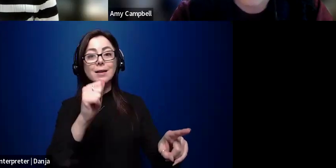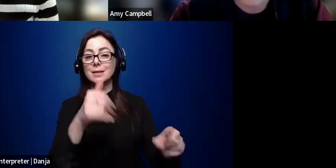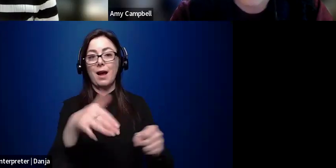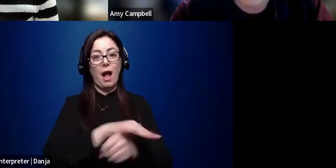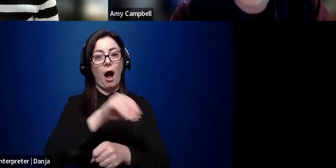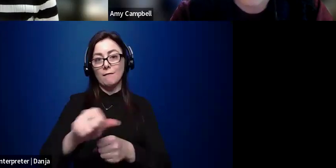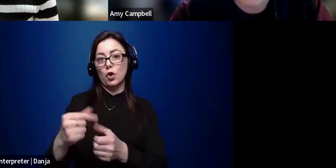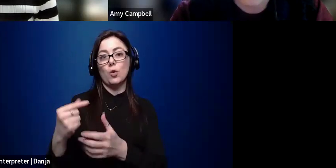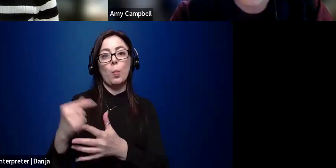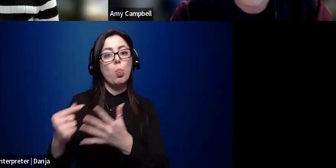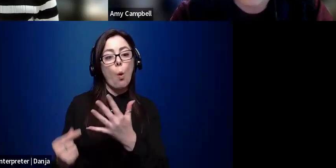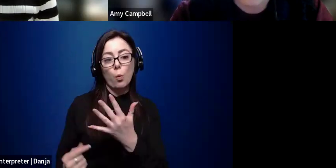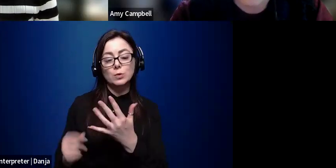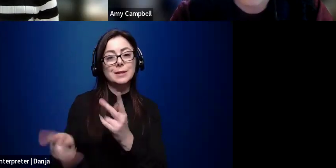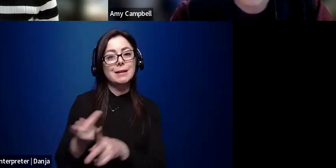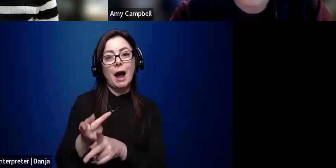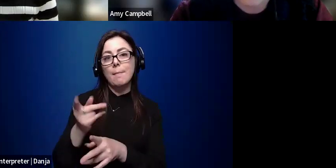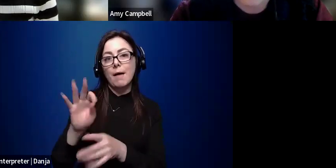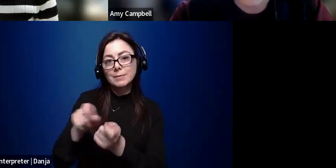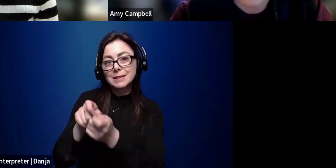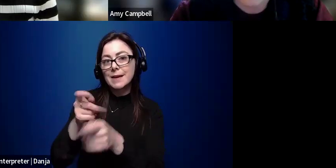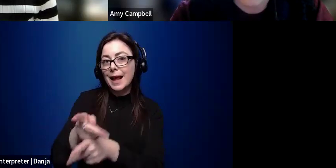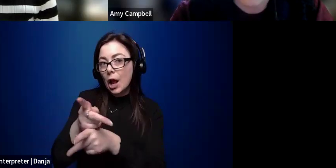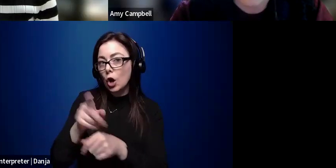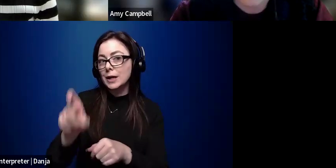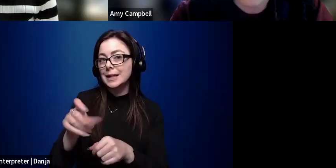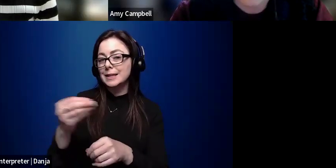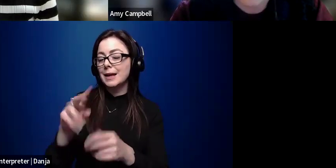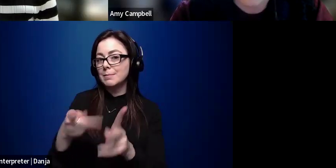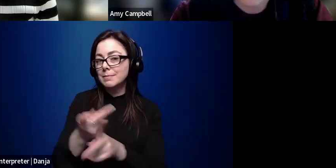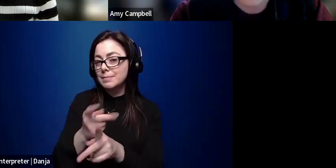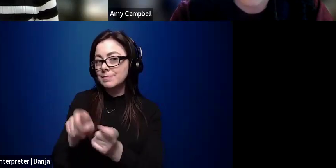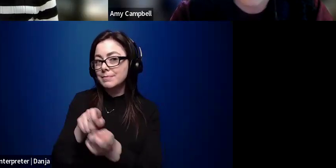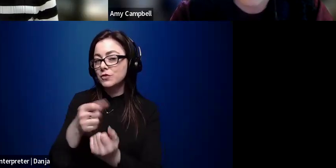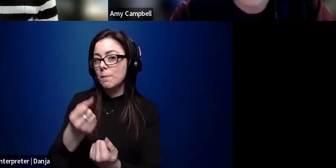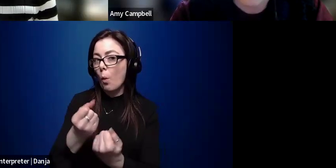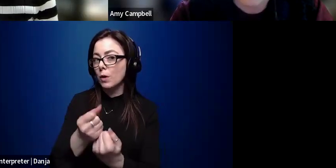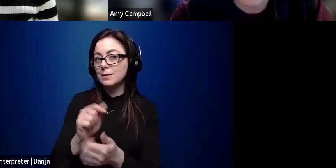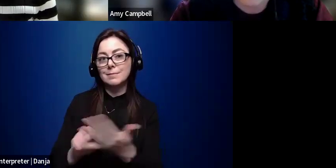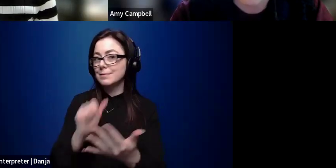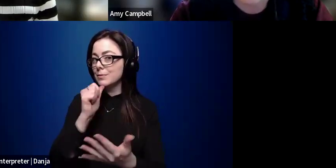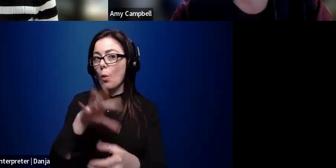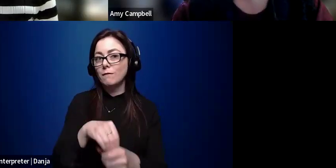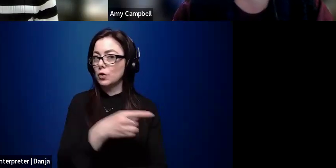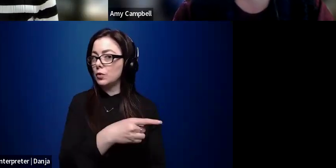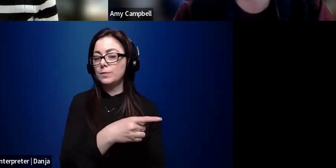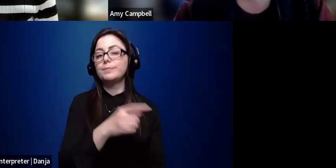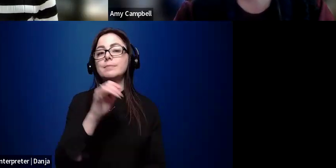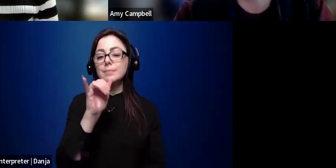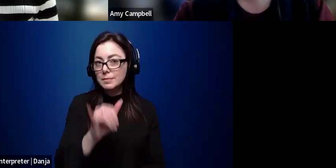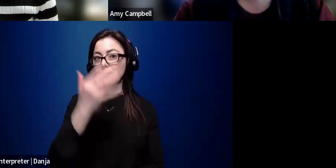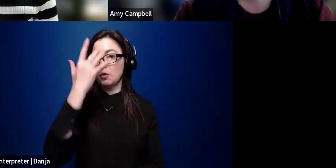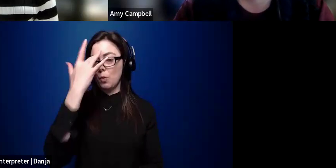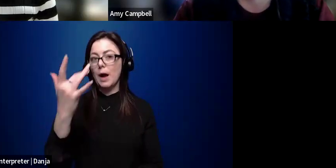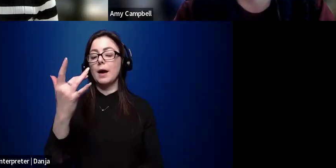of those care needs and supports. So that's why Medicaid is the main funding,